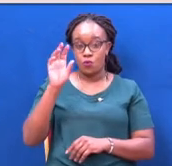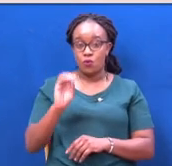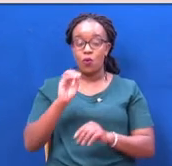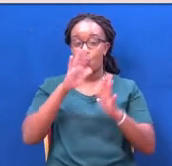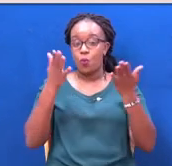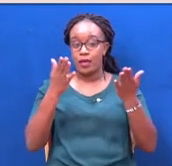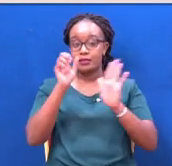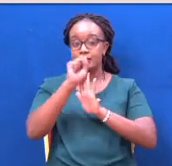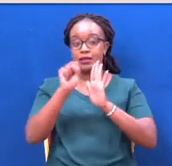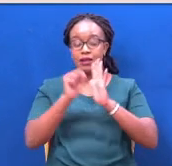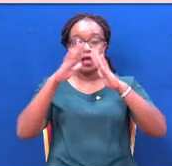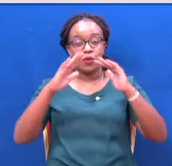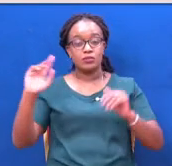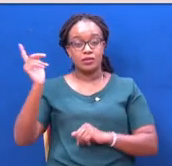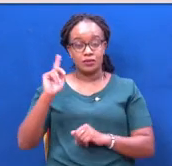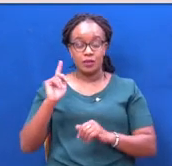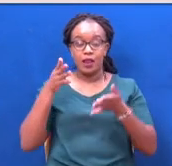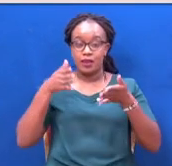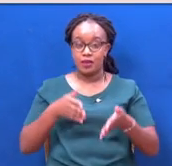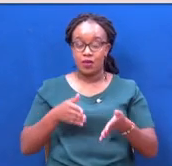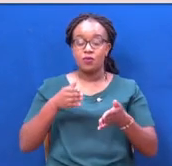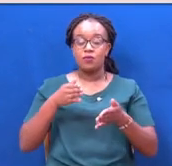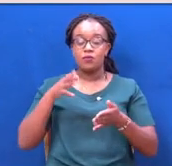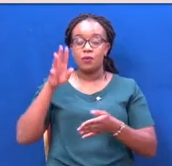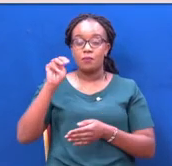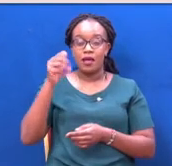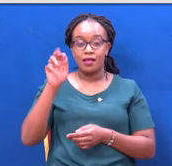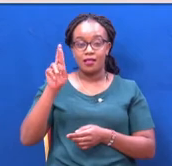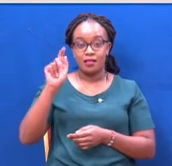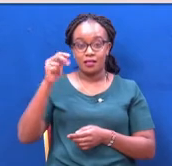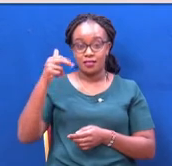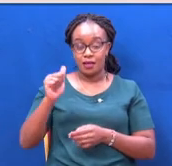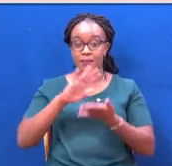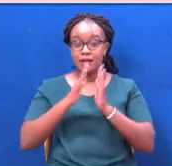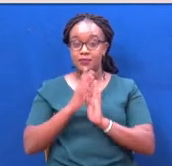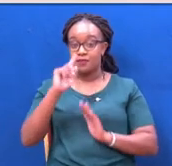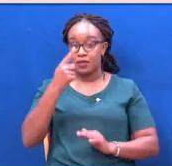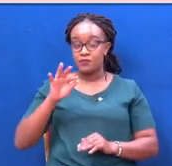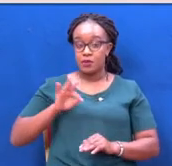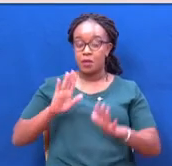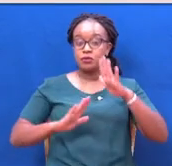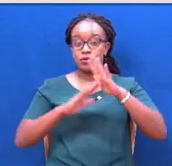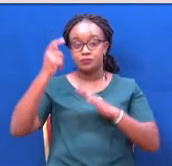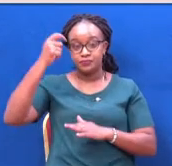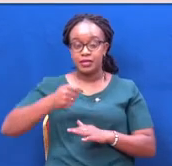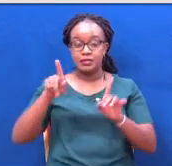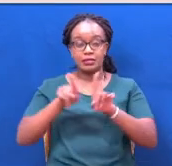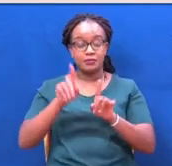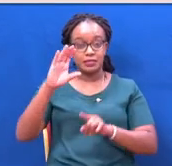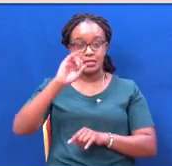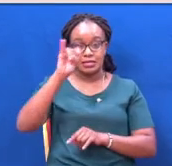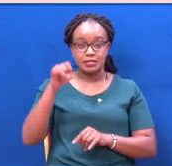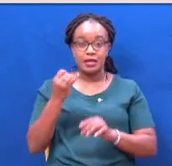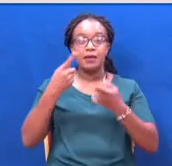Nairobi. Justice Koome now becomes the first female Chief Justice in the country. But her tenure ahead as Chief Justice is